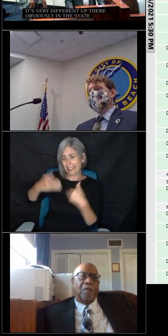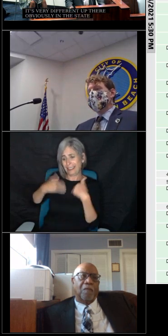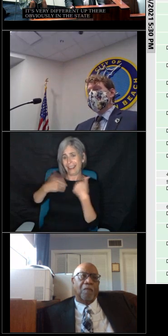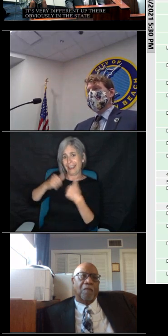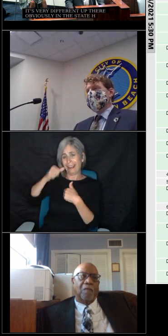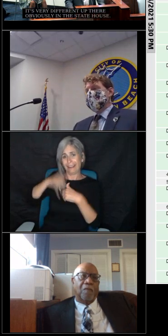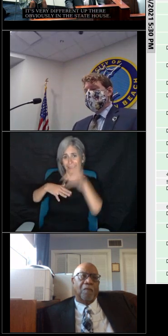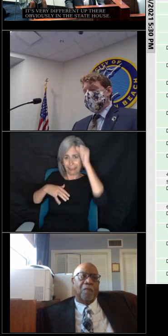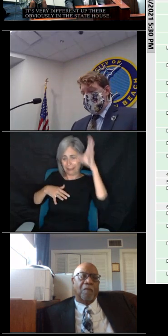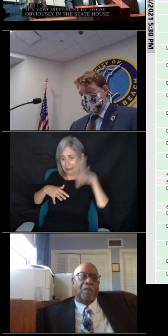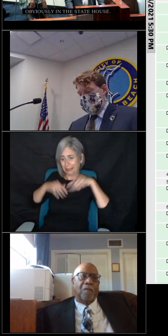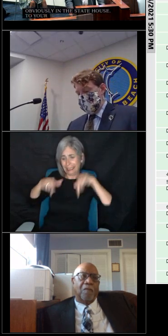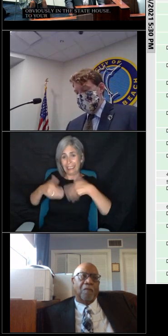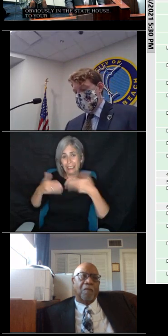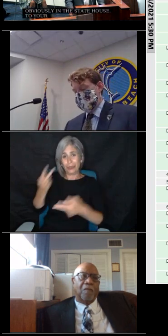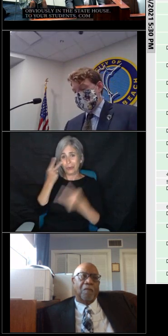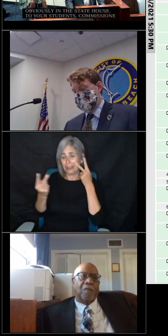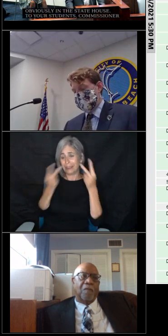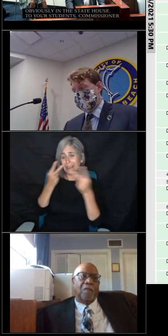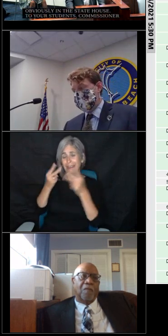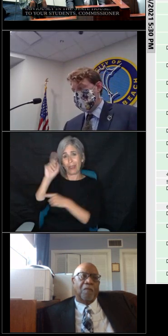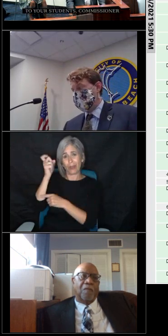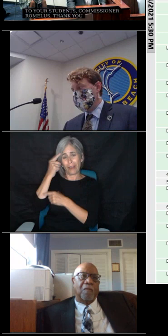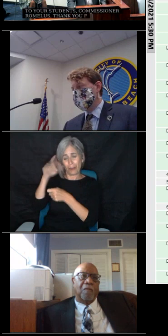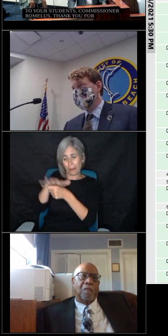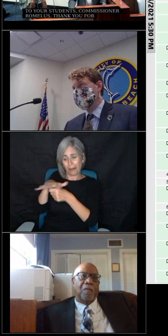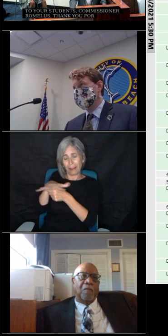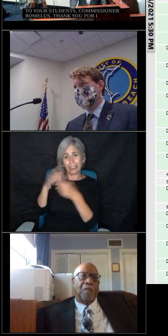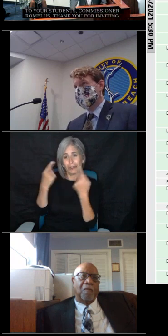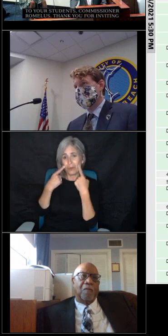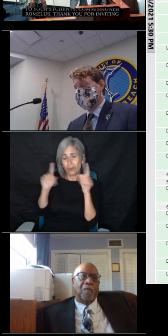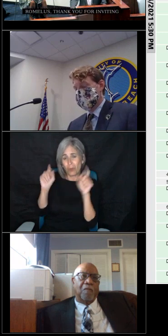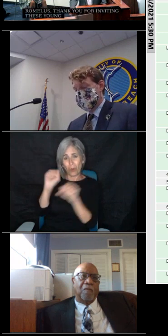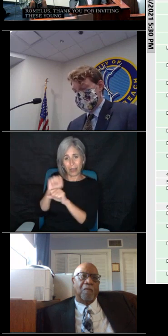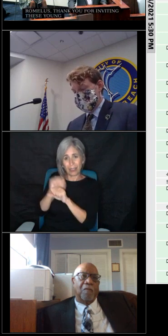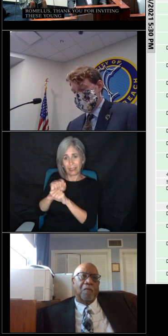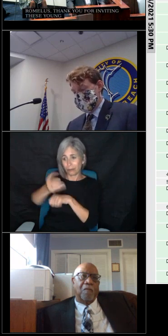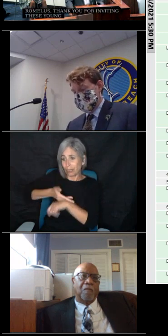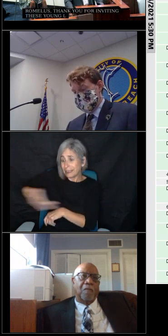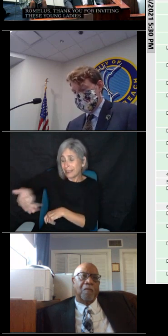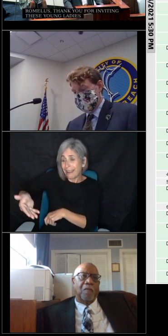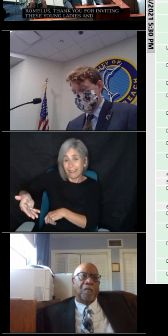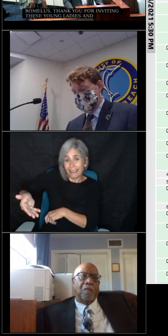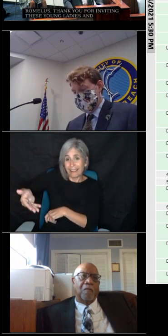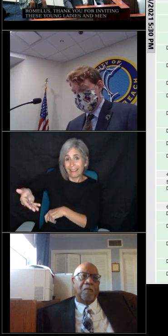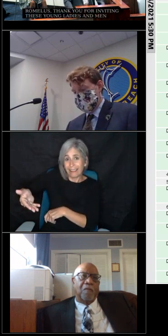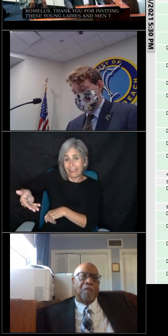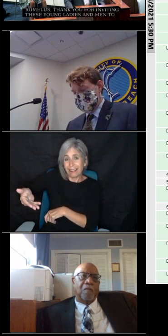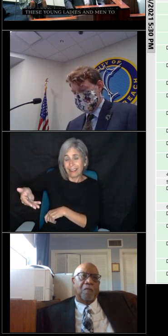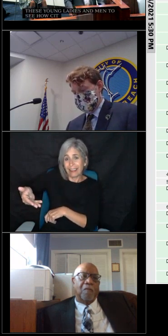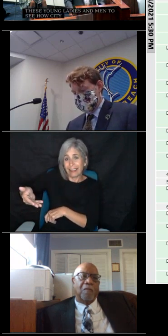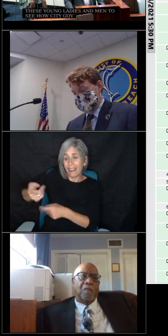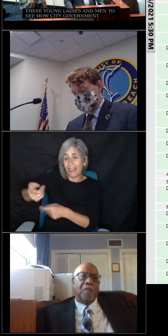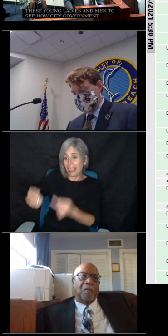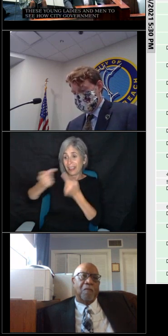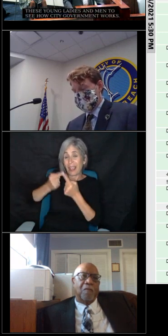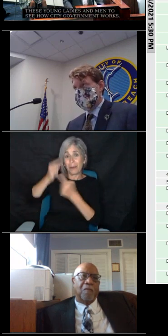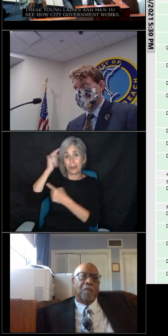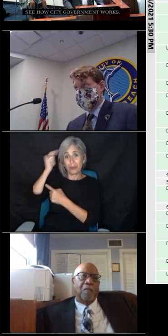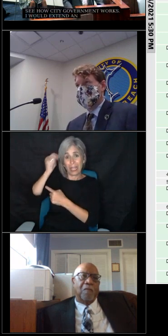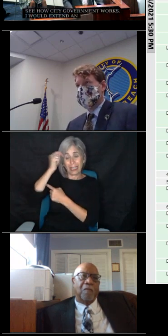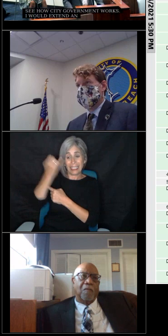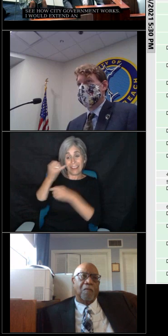and men here to see how city government works. And I would extend an invitation to you next session that they come up, if